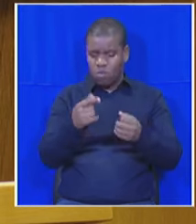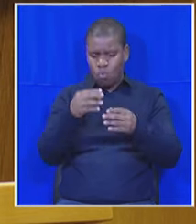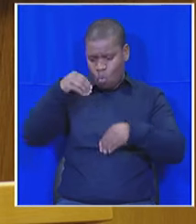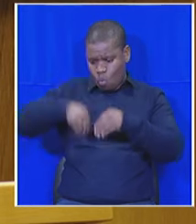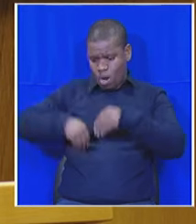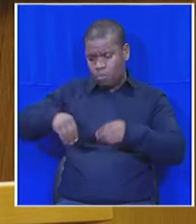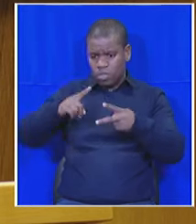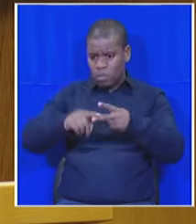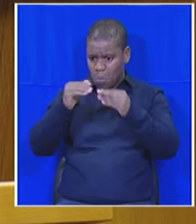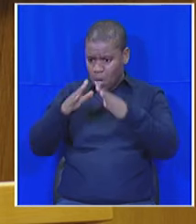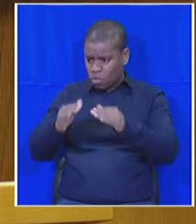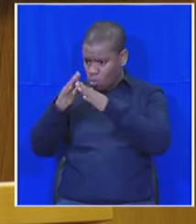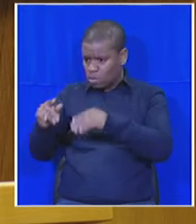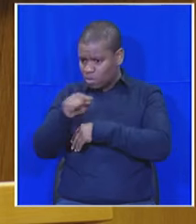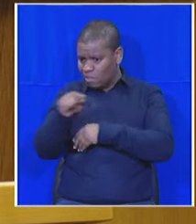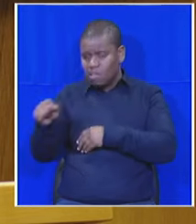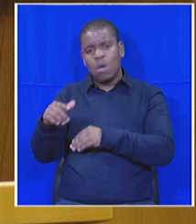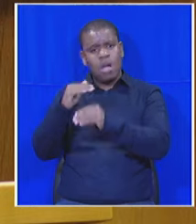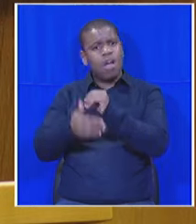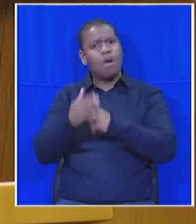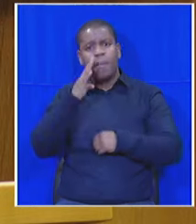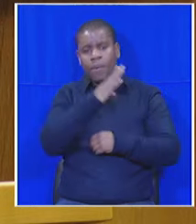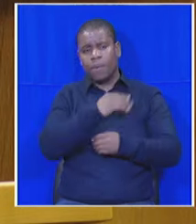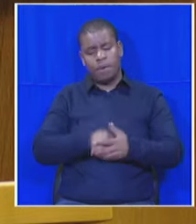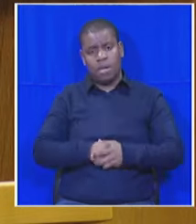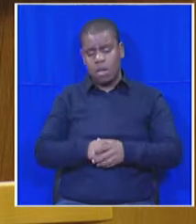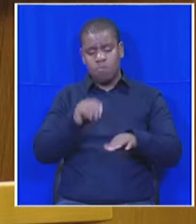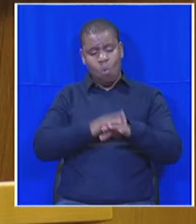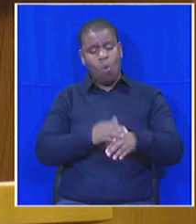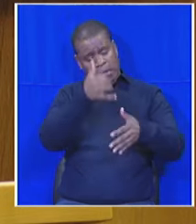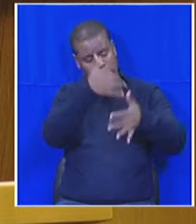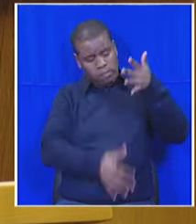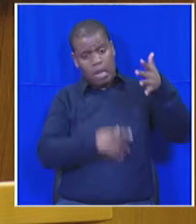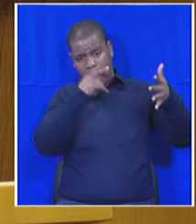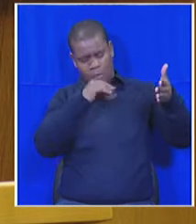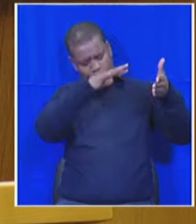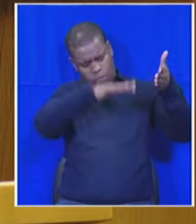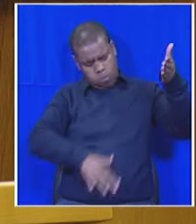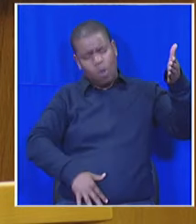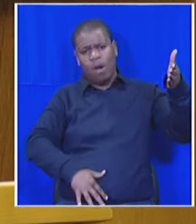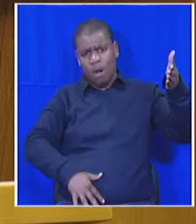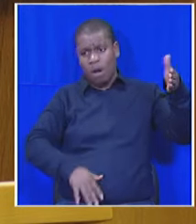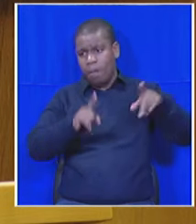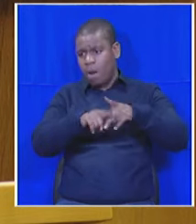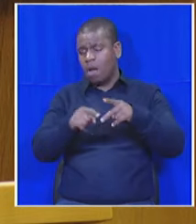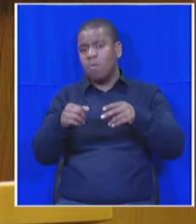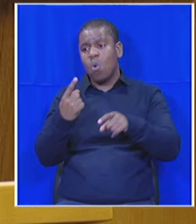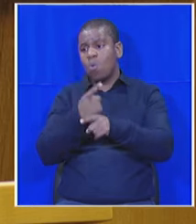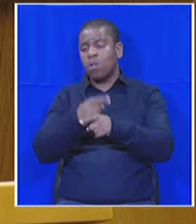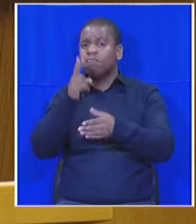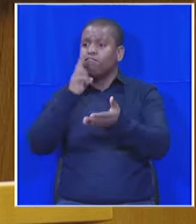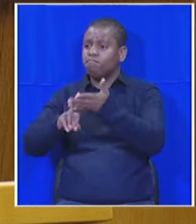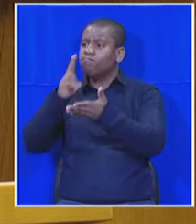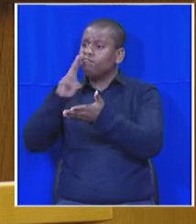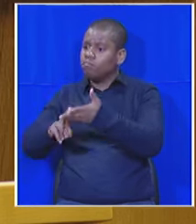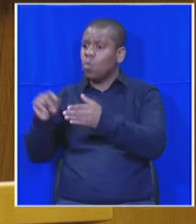the allocation of houses or the problem of the waiting lists. This budget does nothing more than pay lip service to the upgrading of